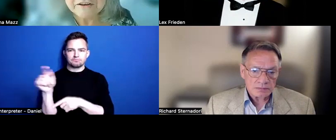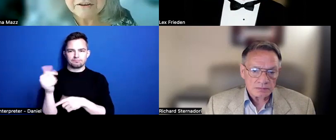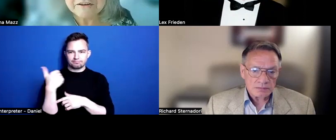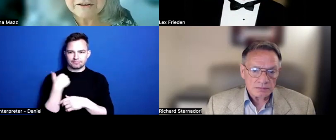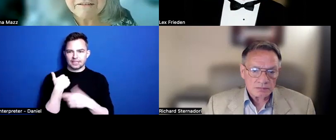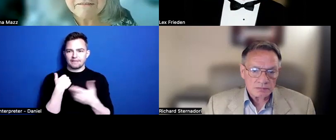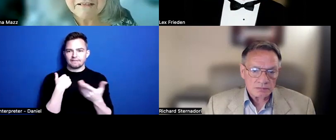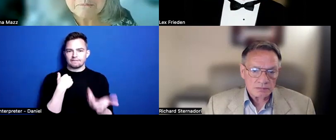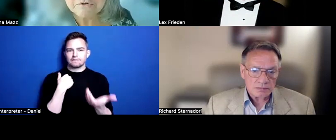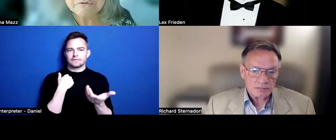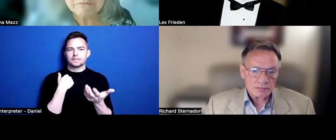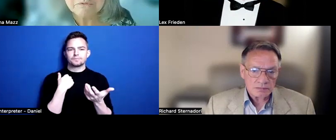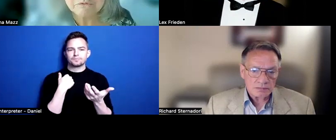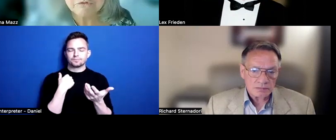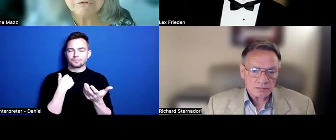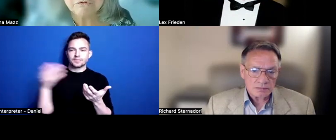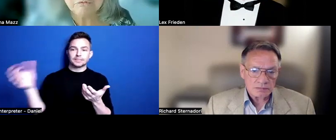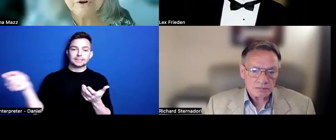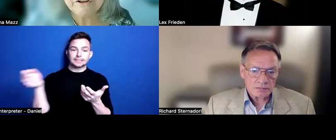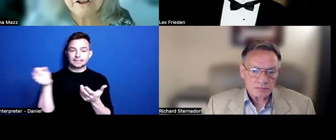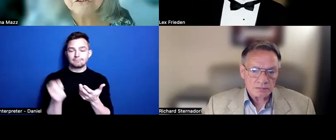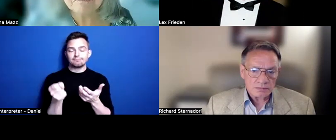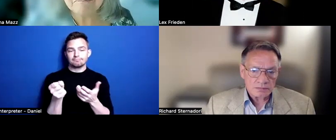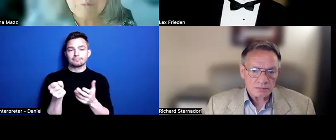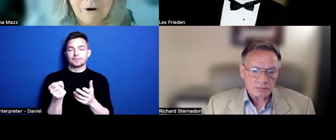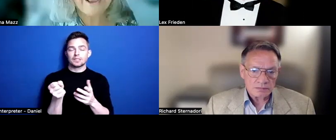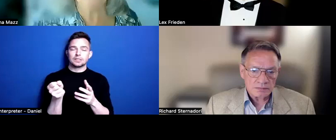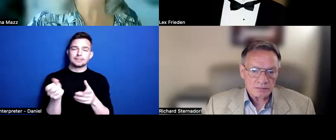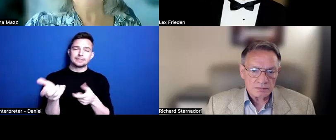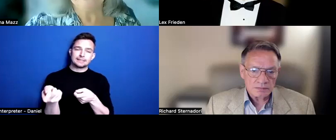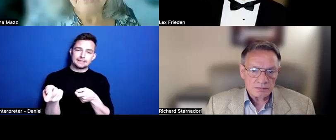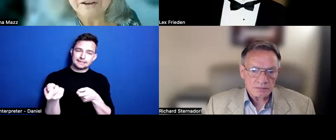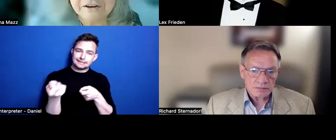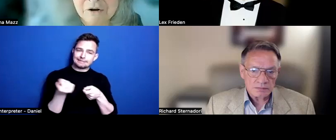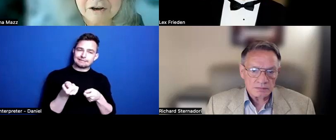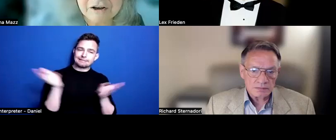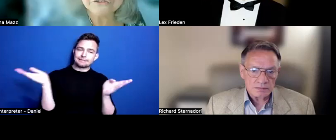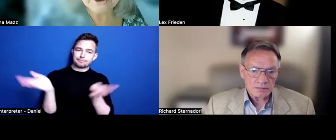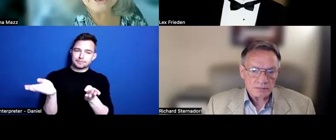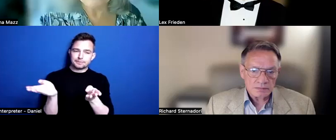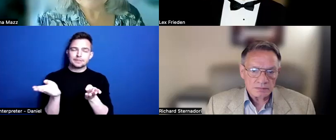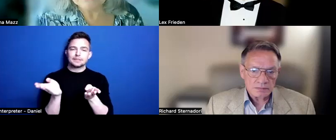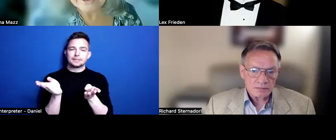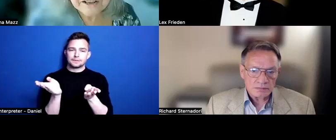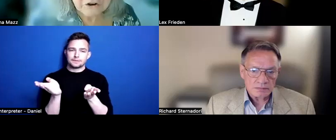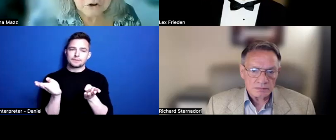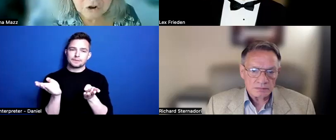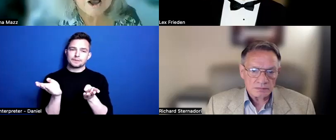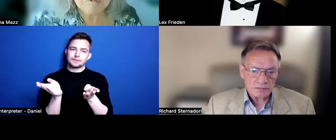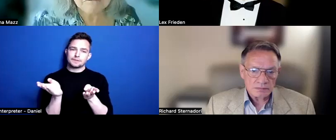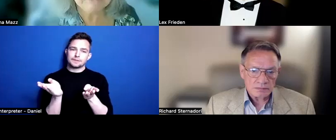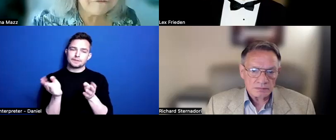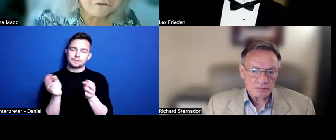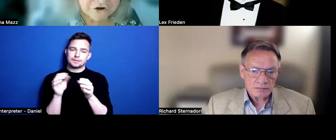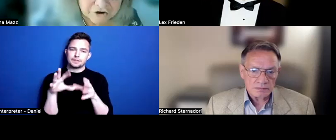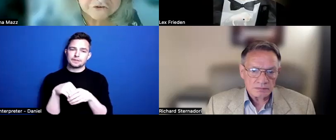and get them to really not just memorize, you know, a standard which they can